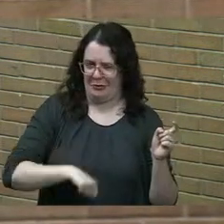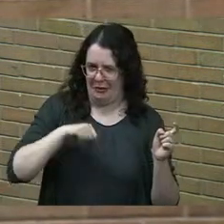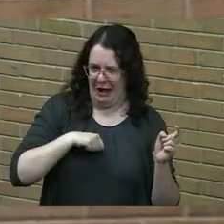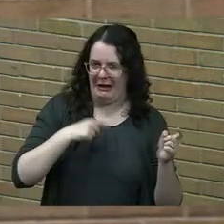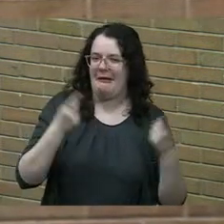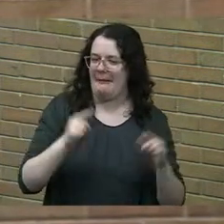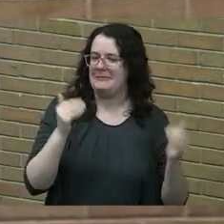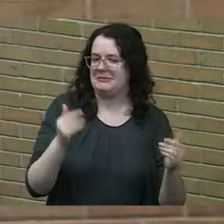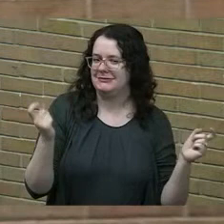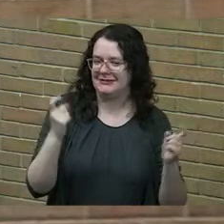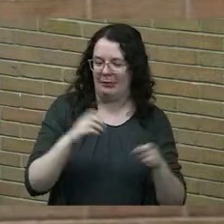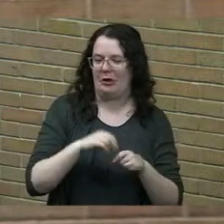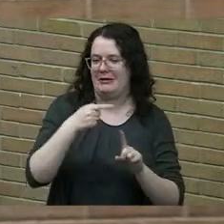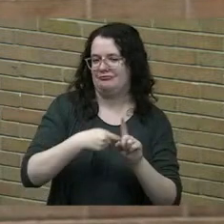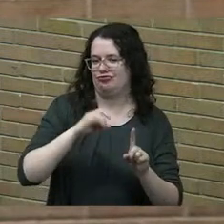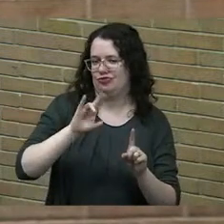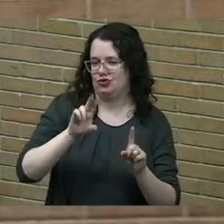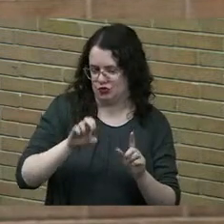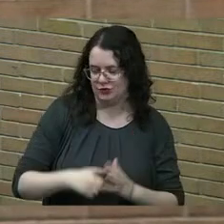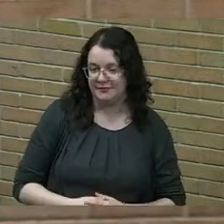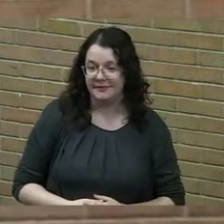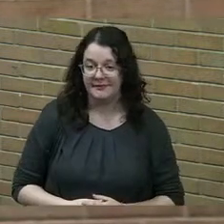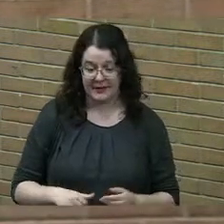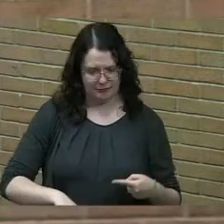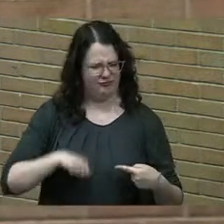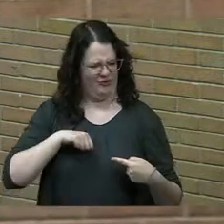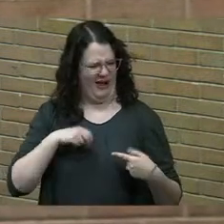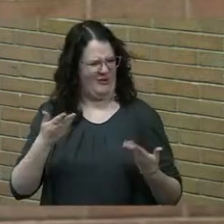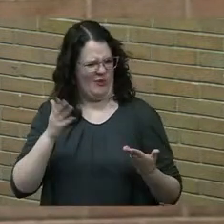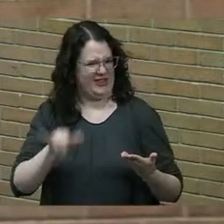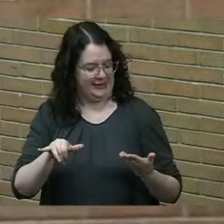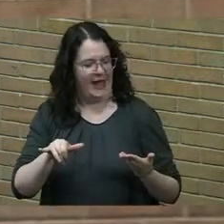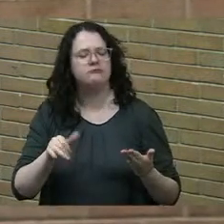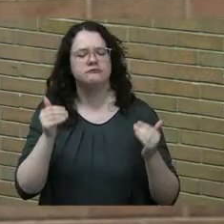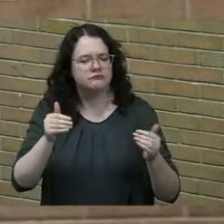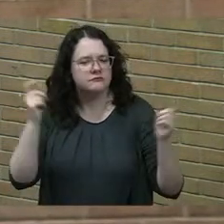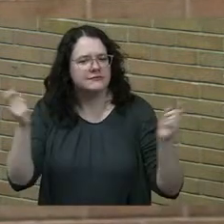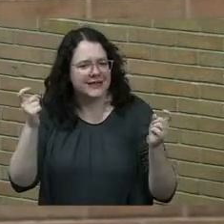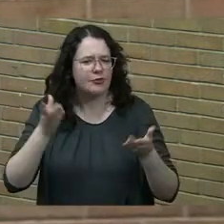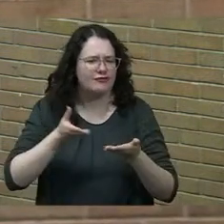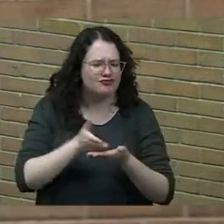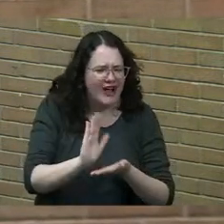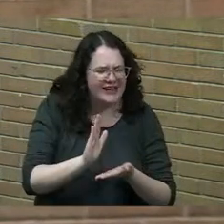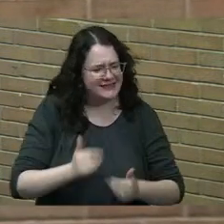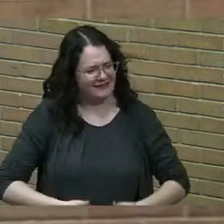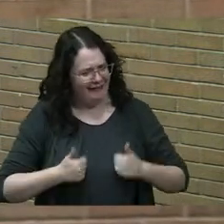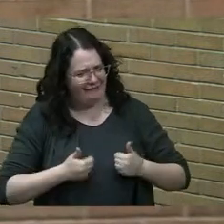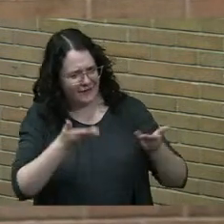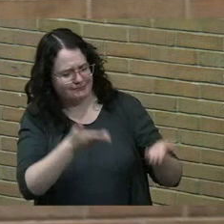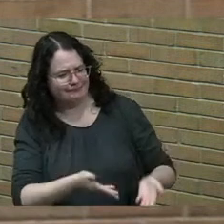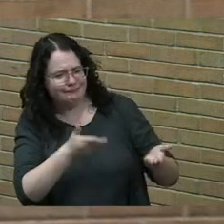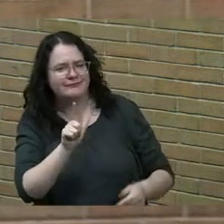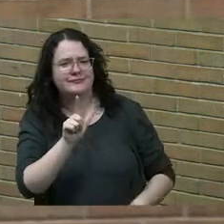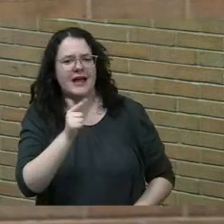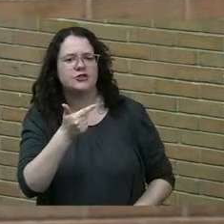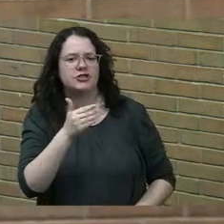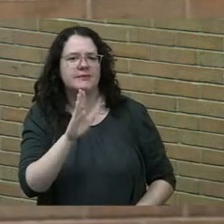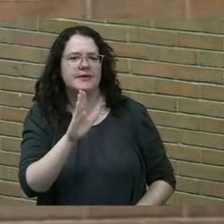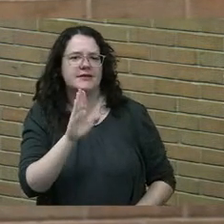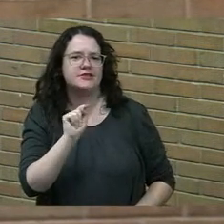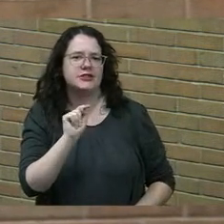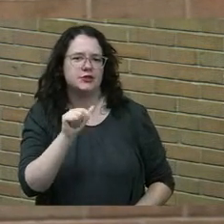Pride is a celebration of the rights and the very existence of the LGBTQ+